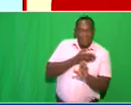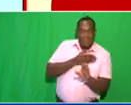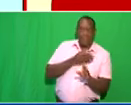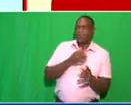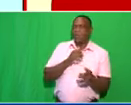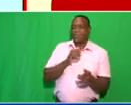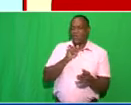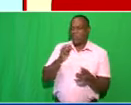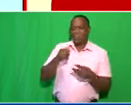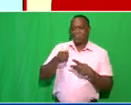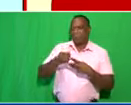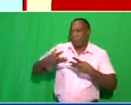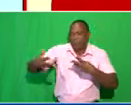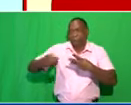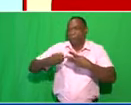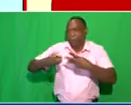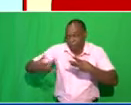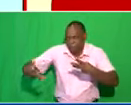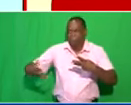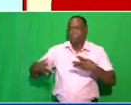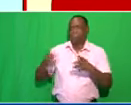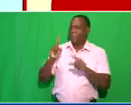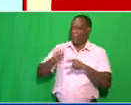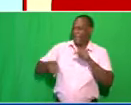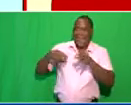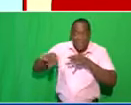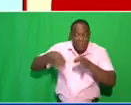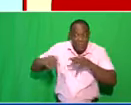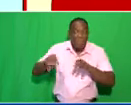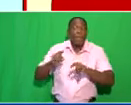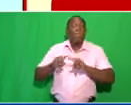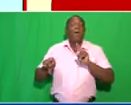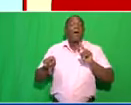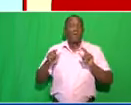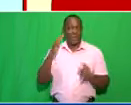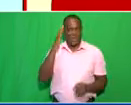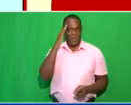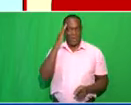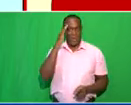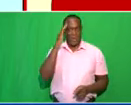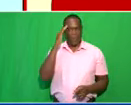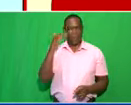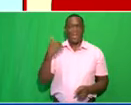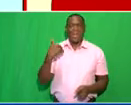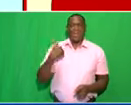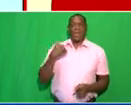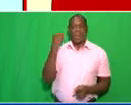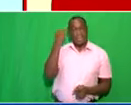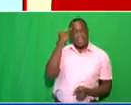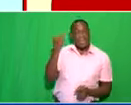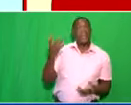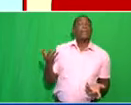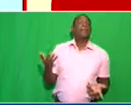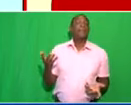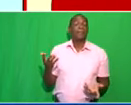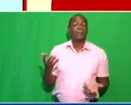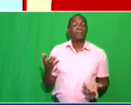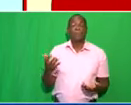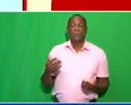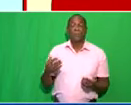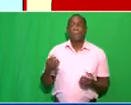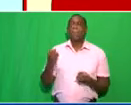understand it. So I've looked at the research coming out of conceptions of excellence in education, having done my own research